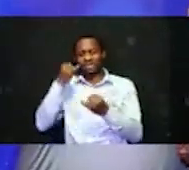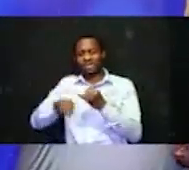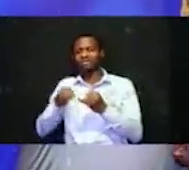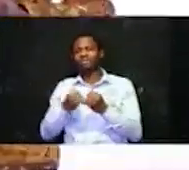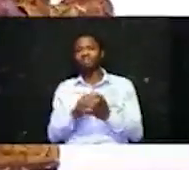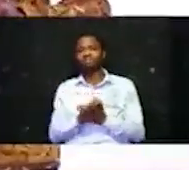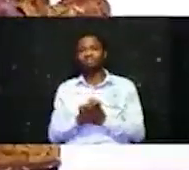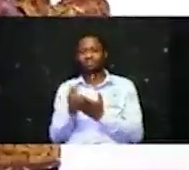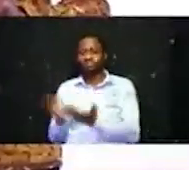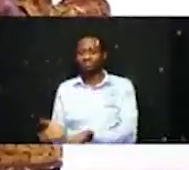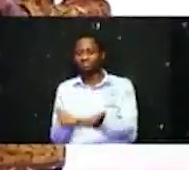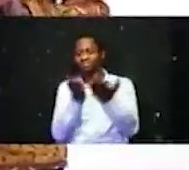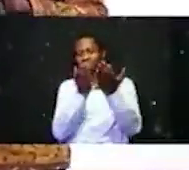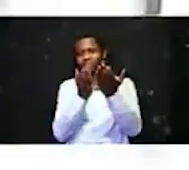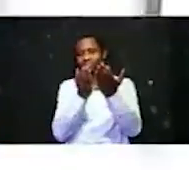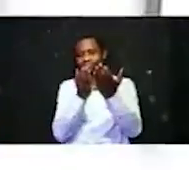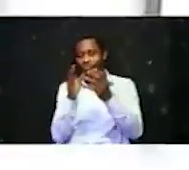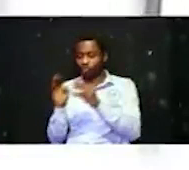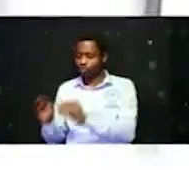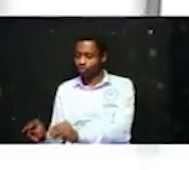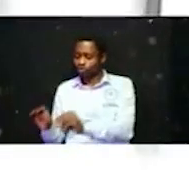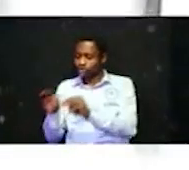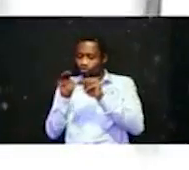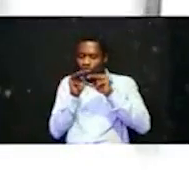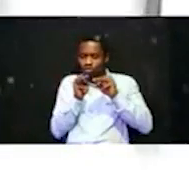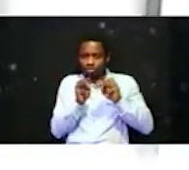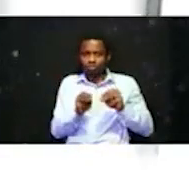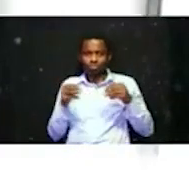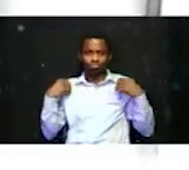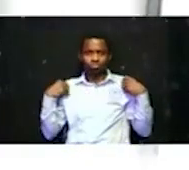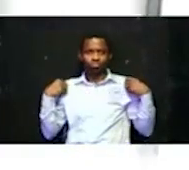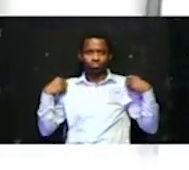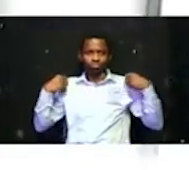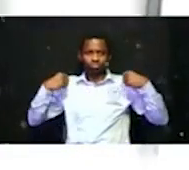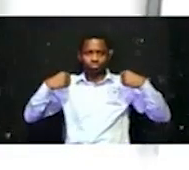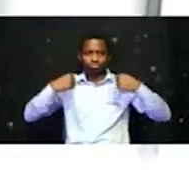cards. Put on the garment of righteousness and administer